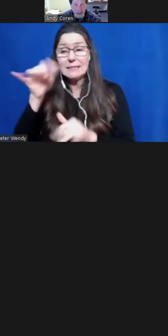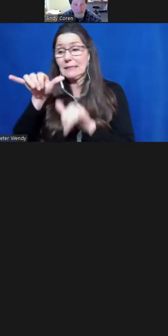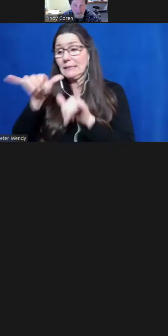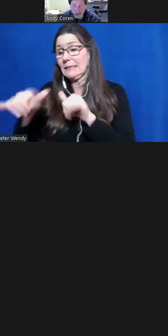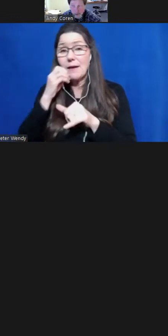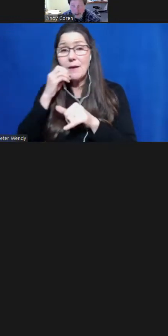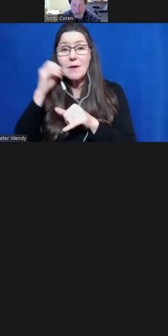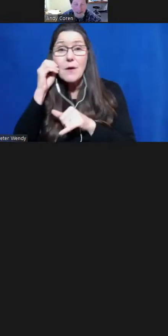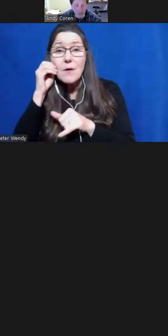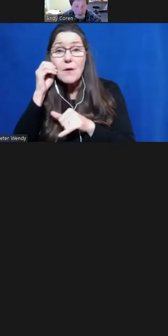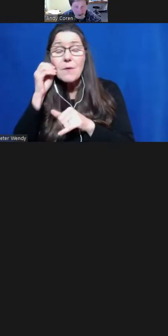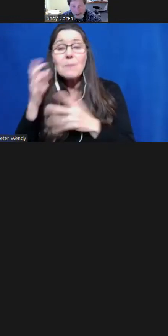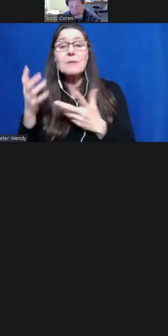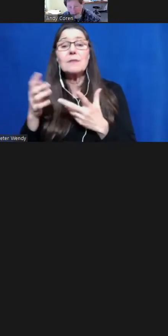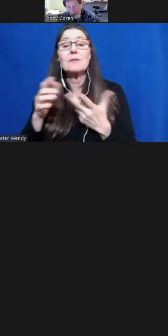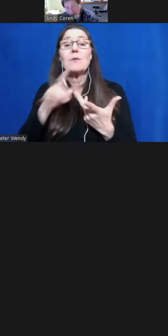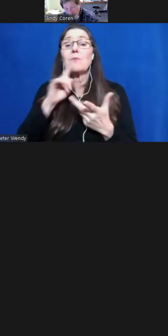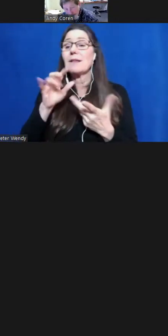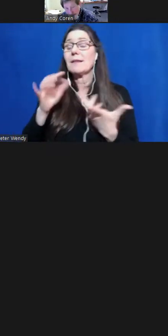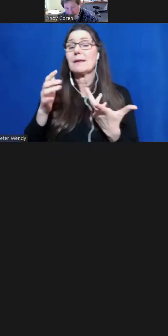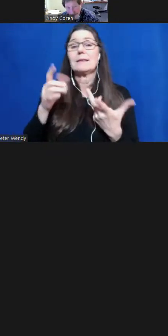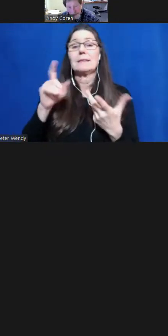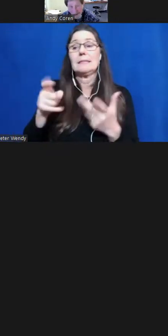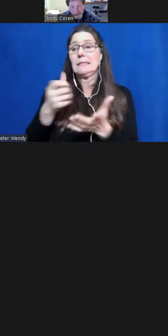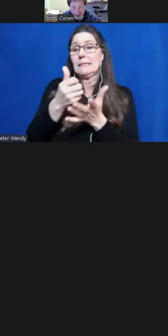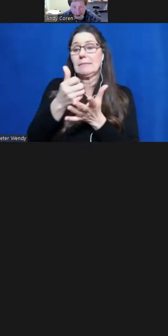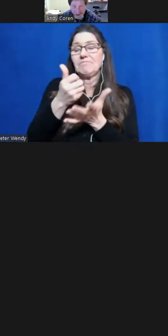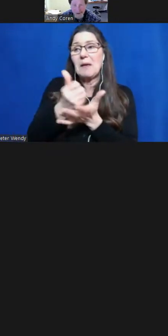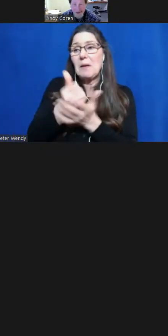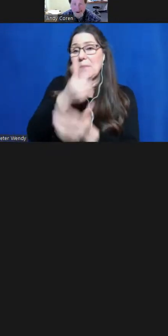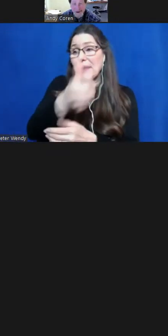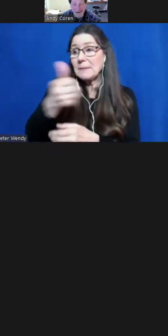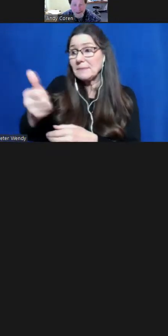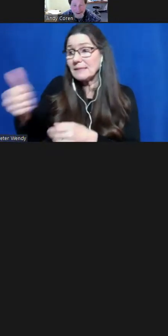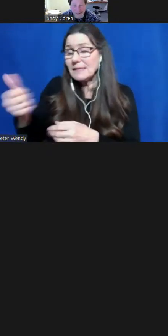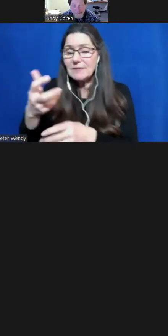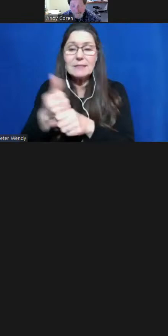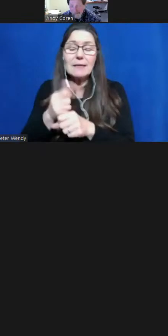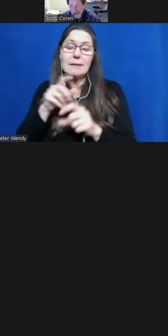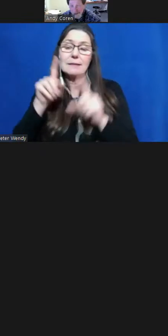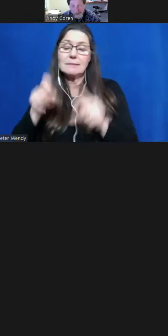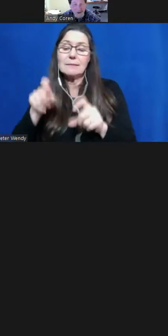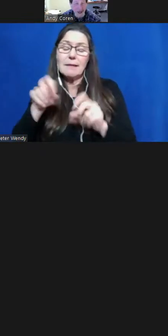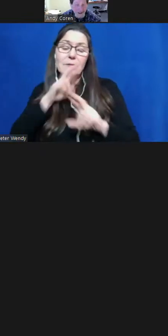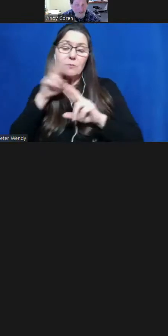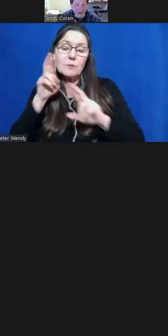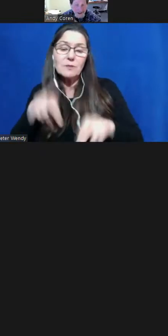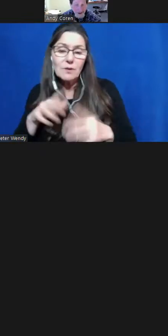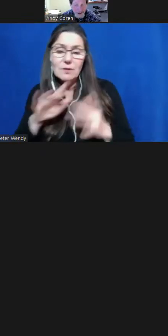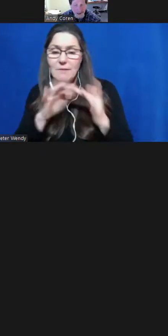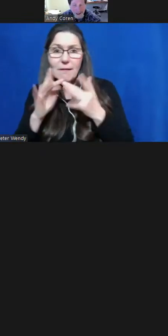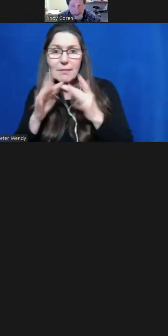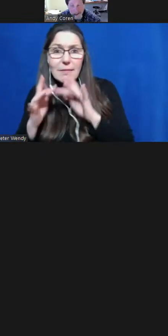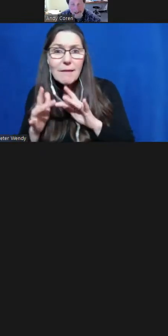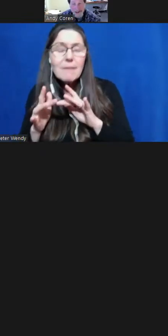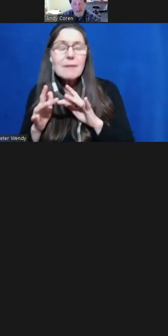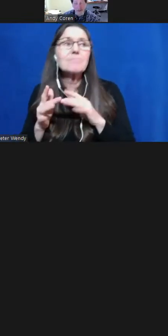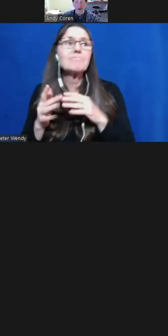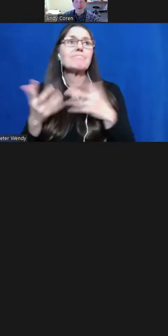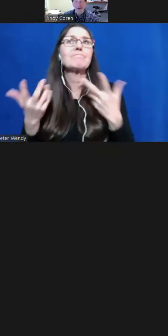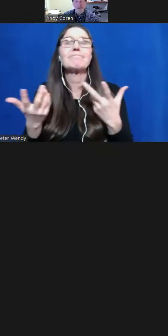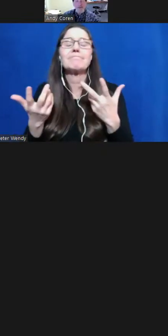help the individual, as well as getting their tests, online or those kinds of things. So it